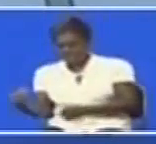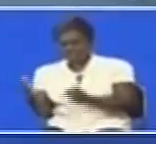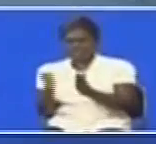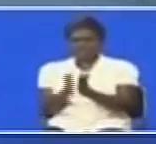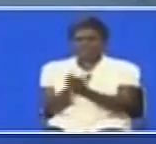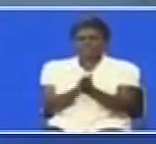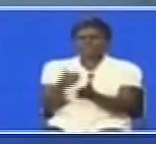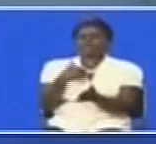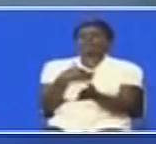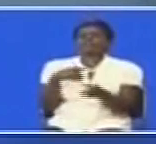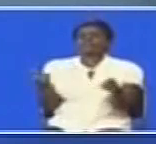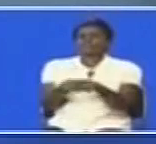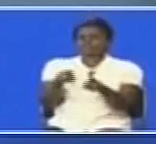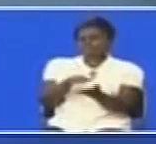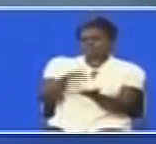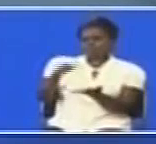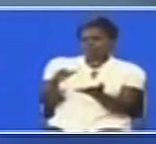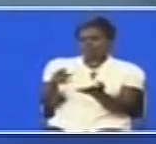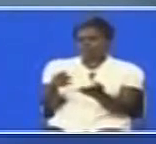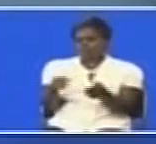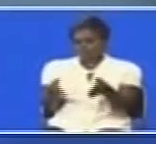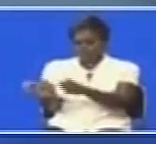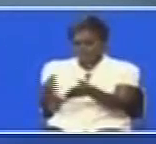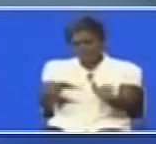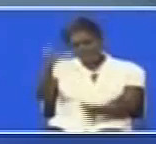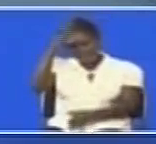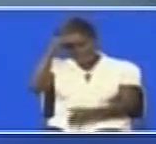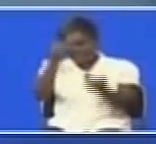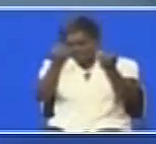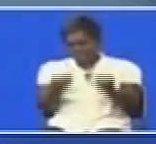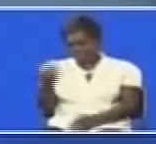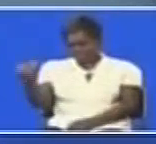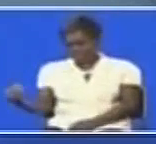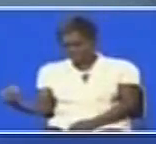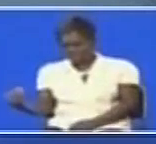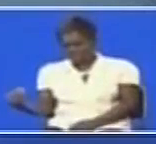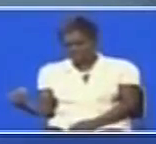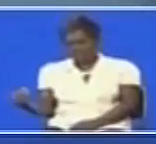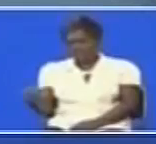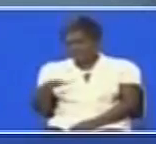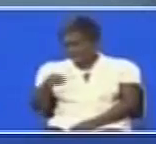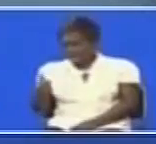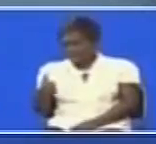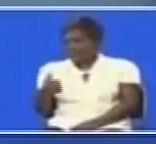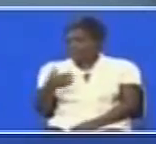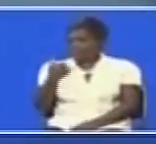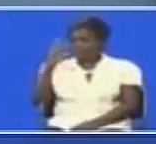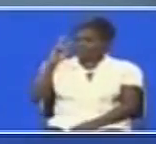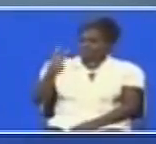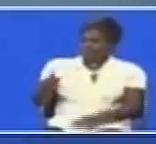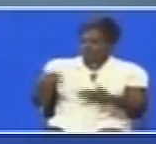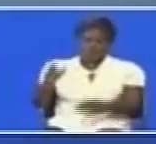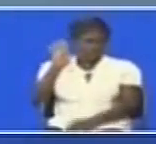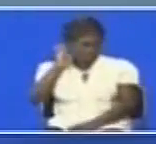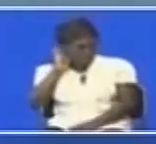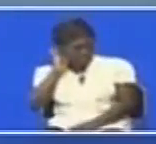interested. Further, the method meets the different learning needs of students, from those that prefer visual properties to audio